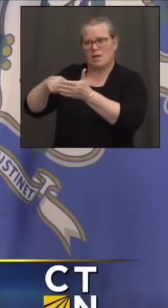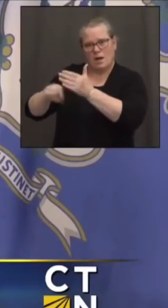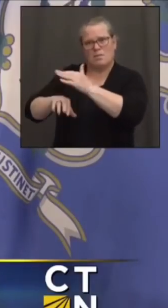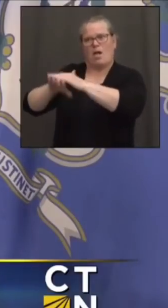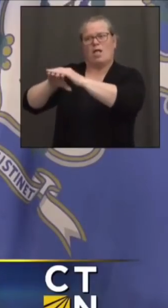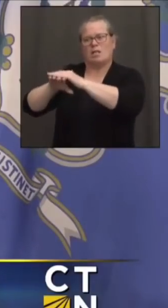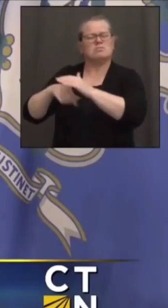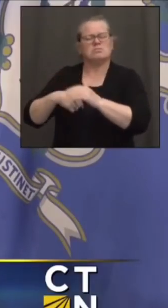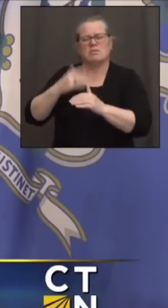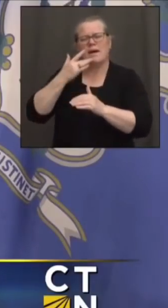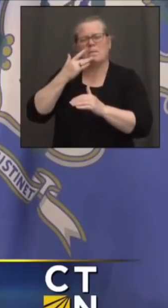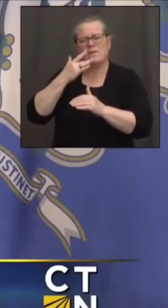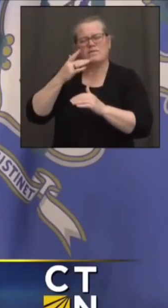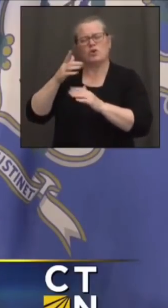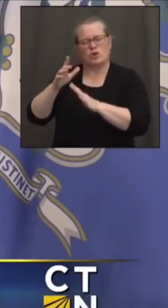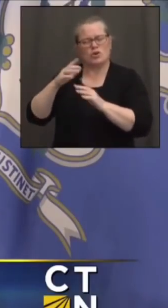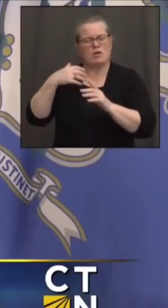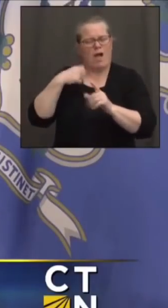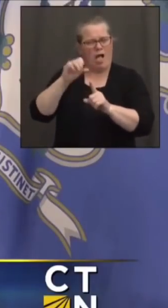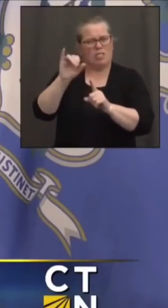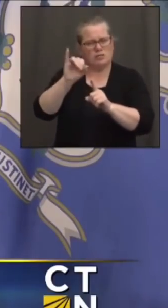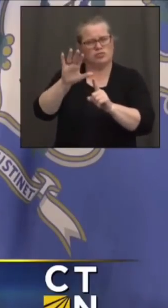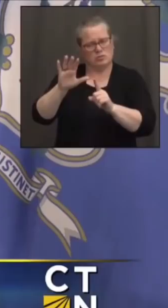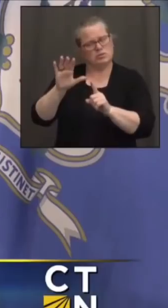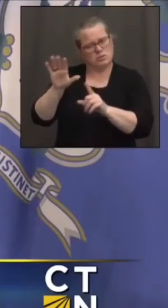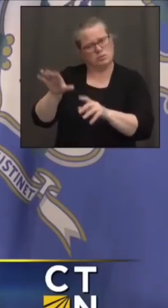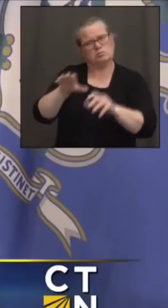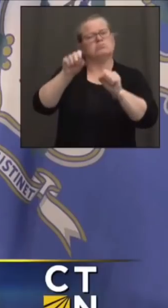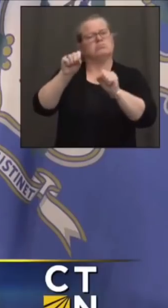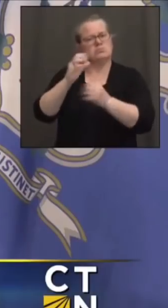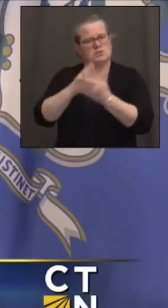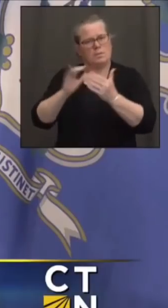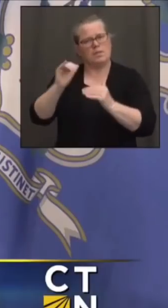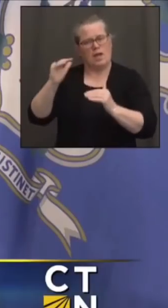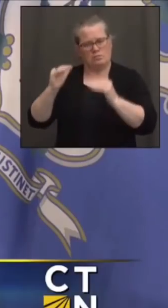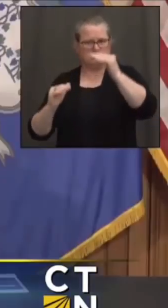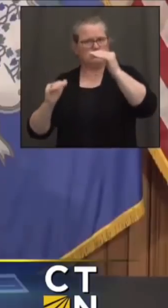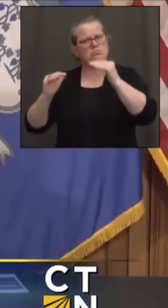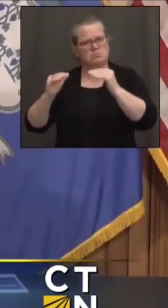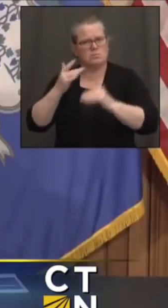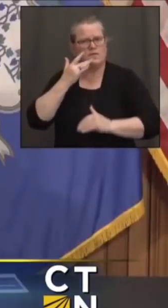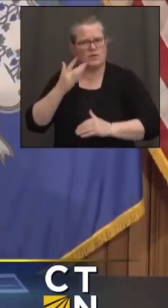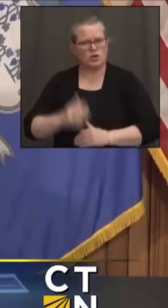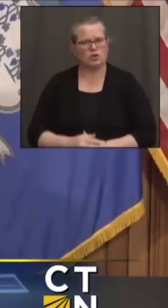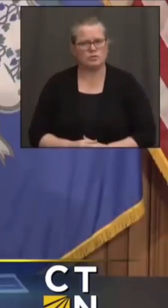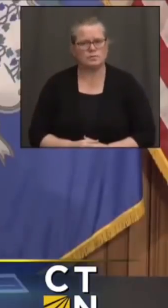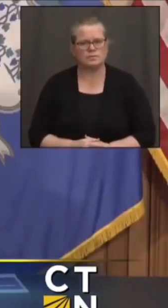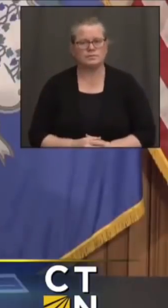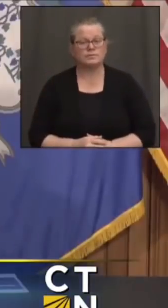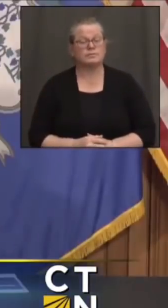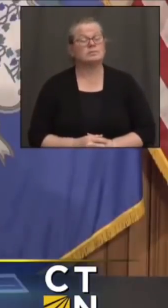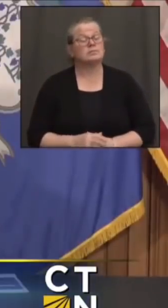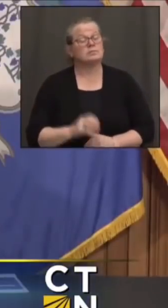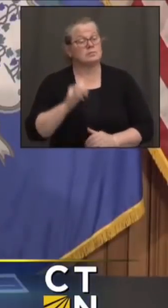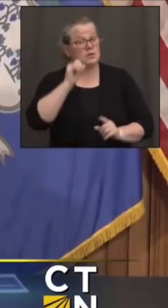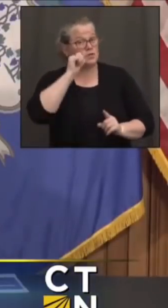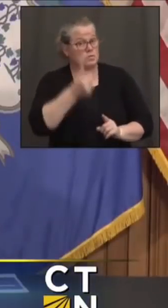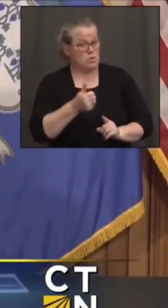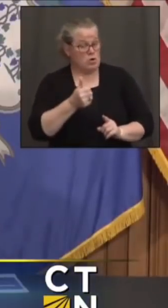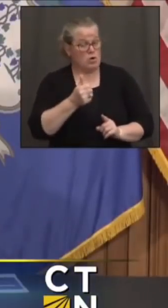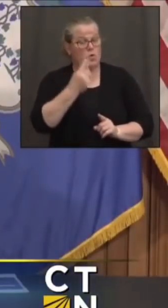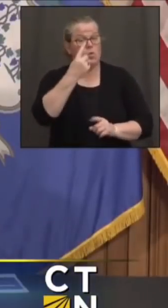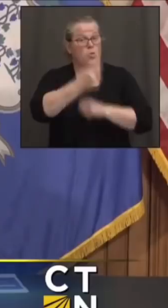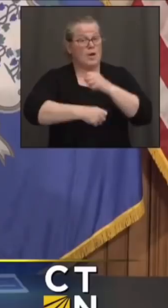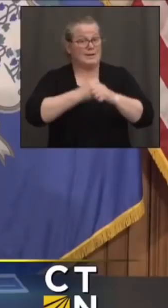making it more affordable on the healthcare side. Okay, and tomorrow marks 1 year since George Floyd was